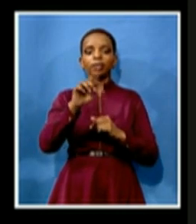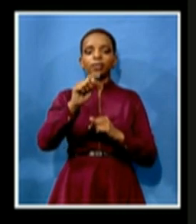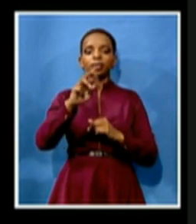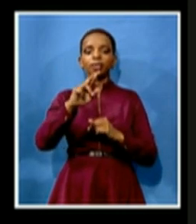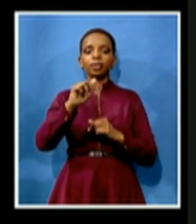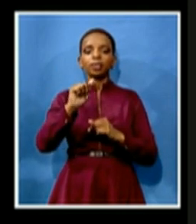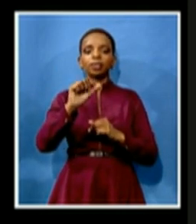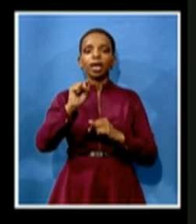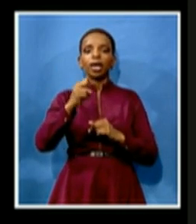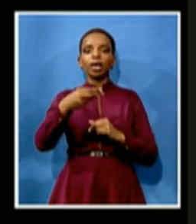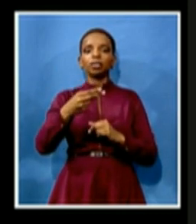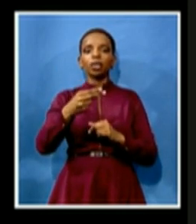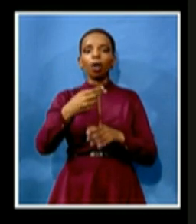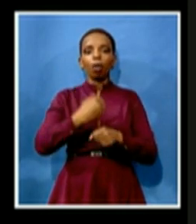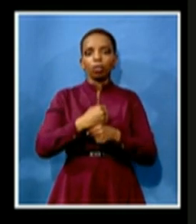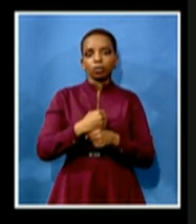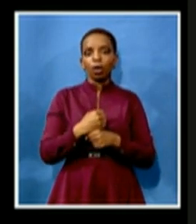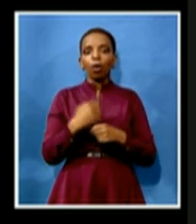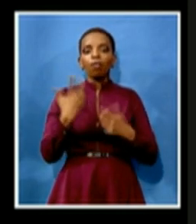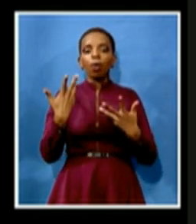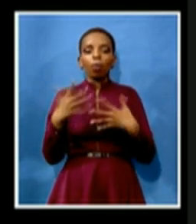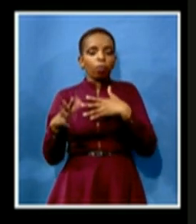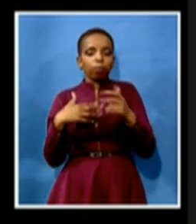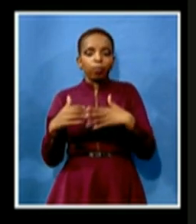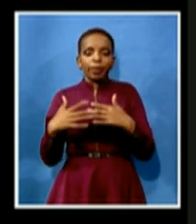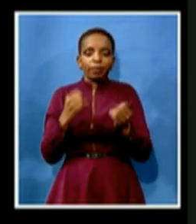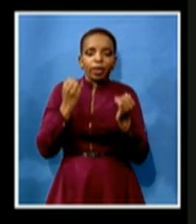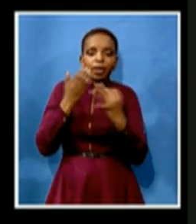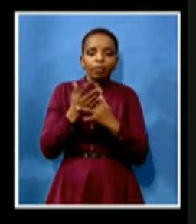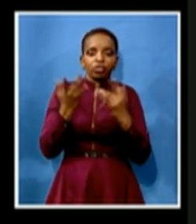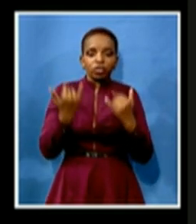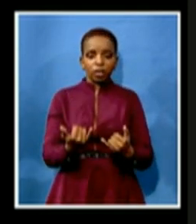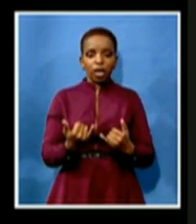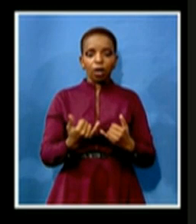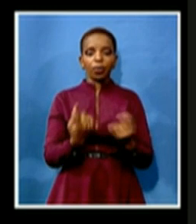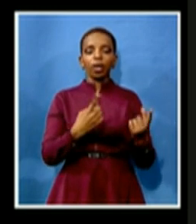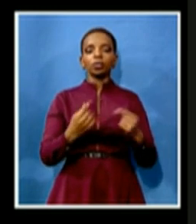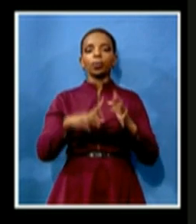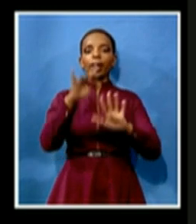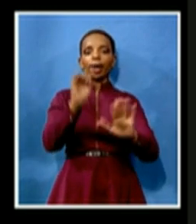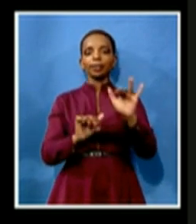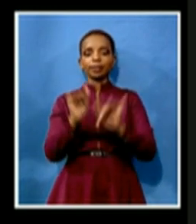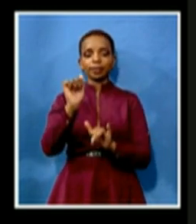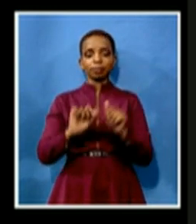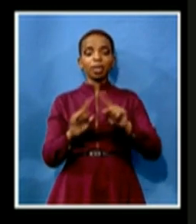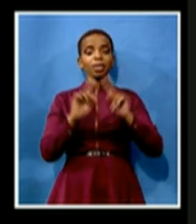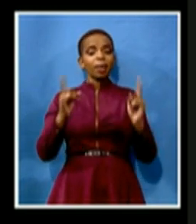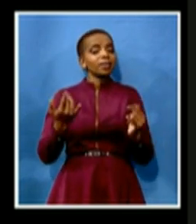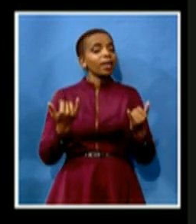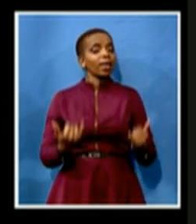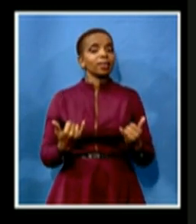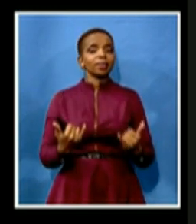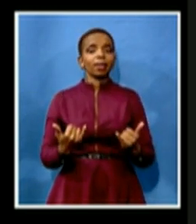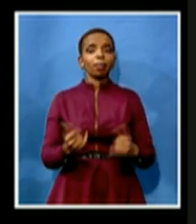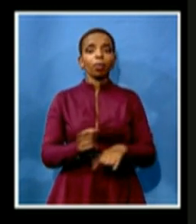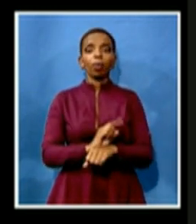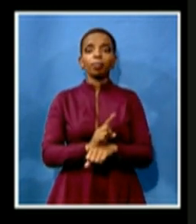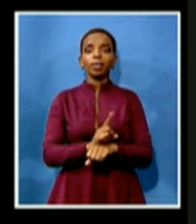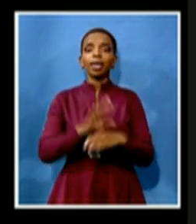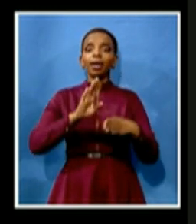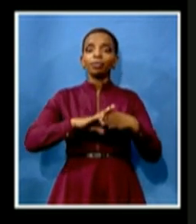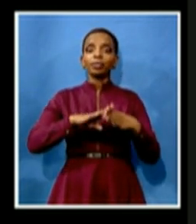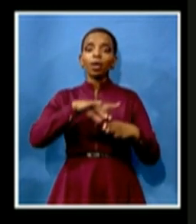is being assessed. And we think that's a real problem at the moment, and one of the reasons why we've been sitting here today looking at projections